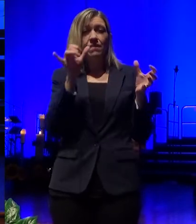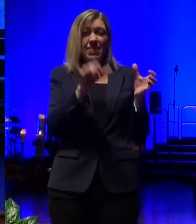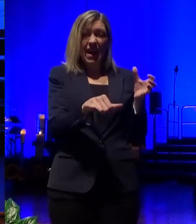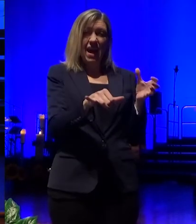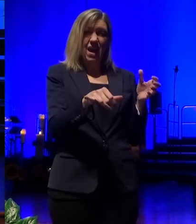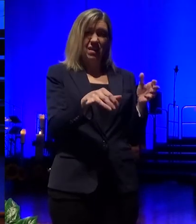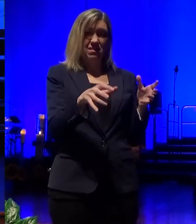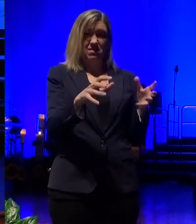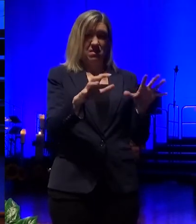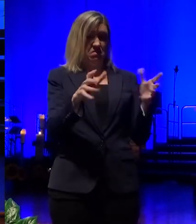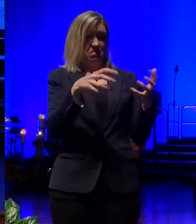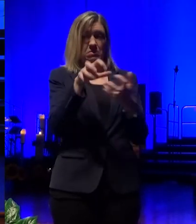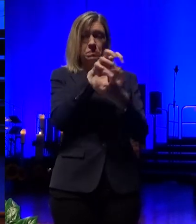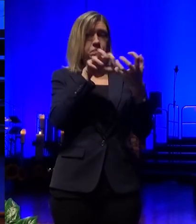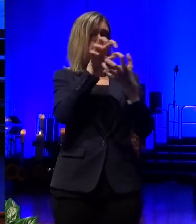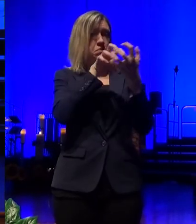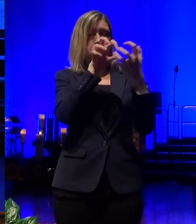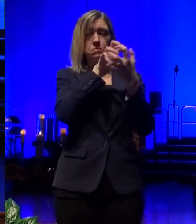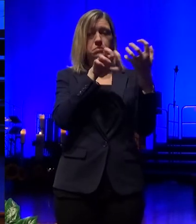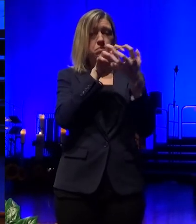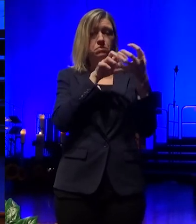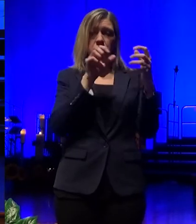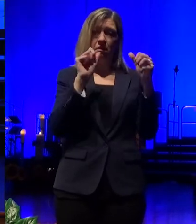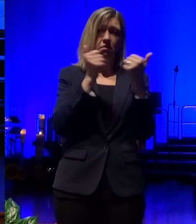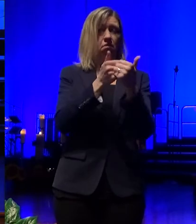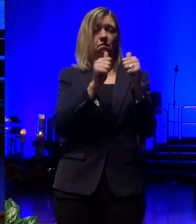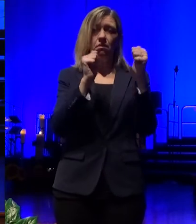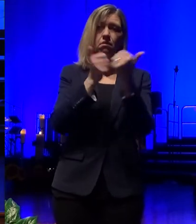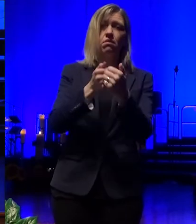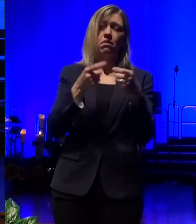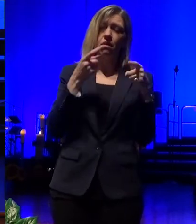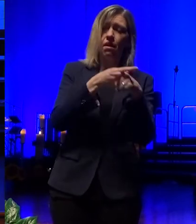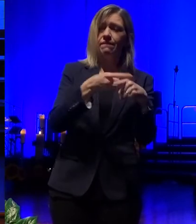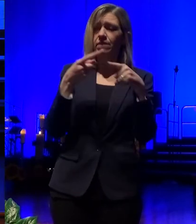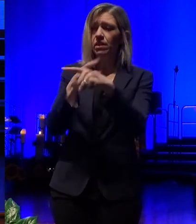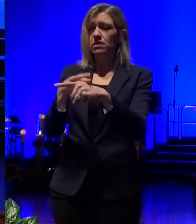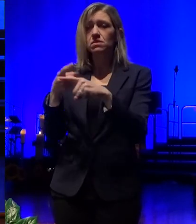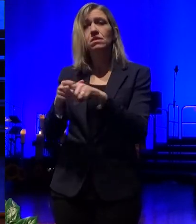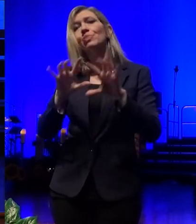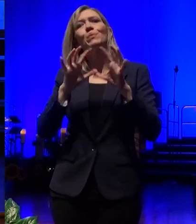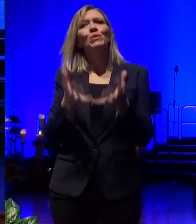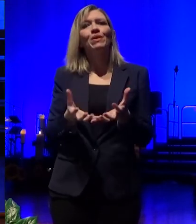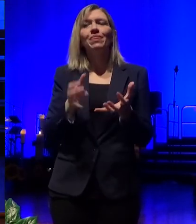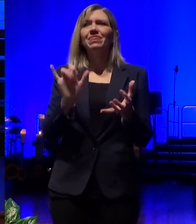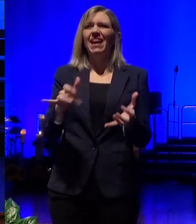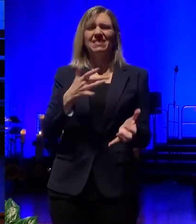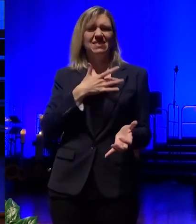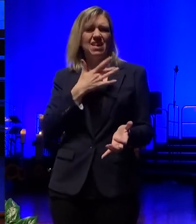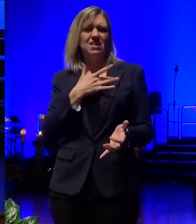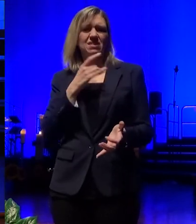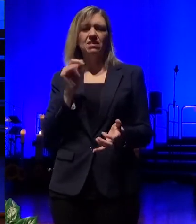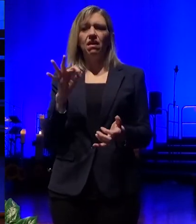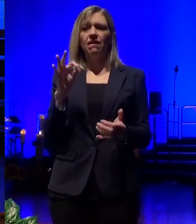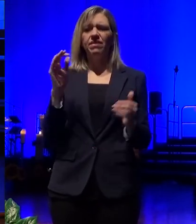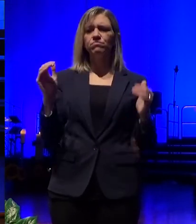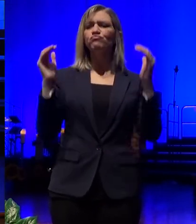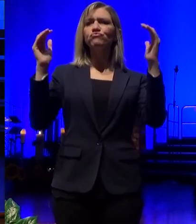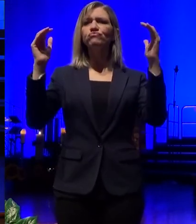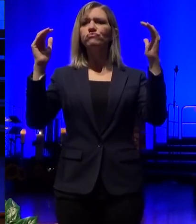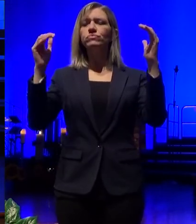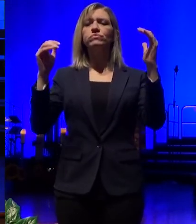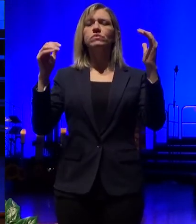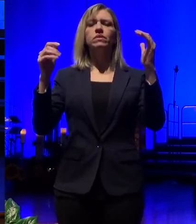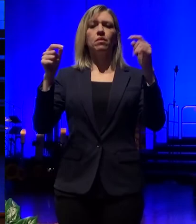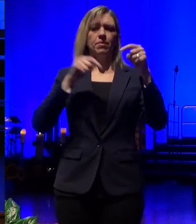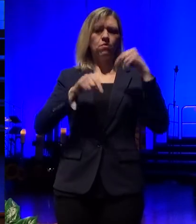causing huge conflict for us in our world right now. This righteous sense that we're going from passionate